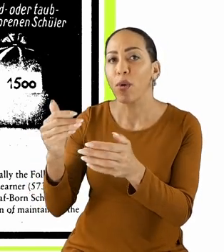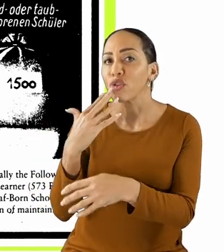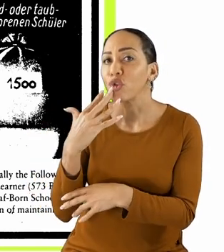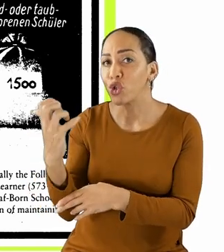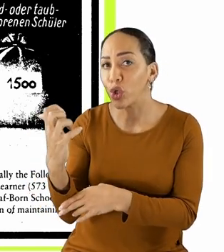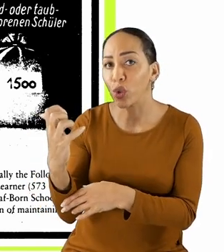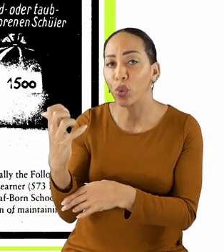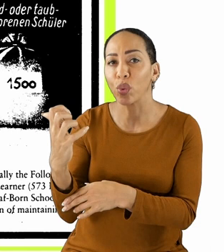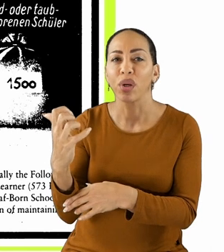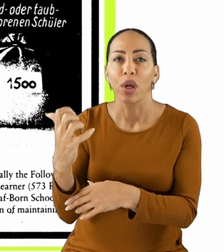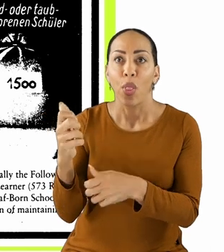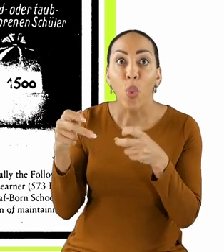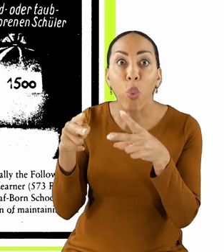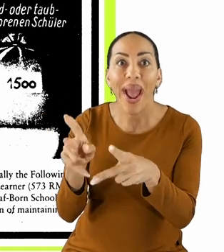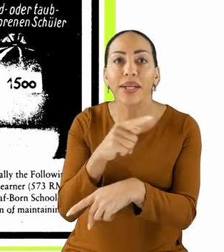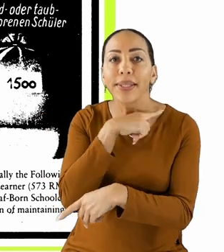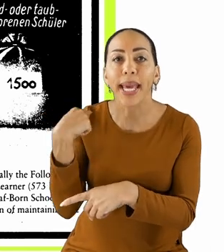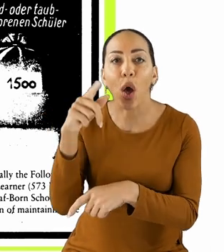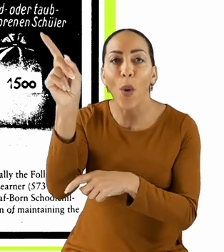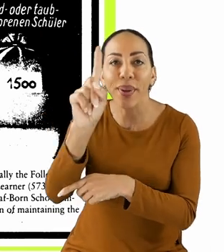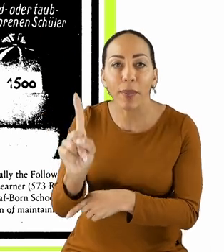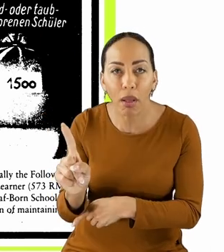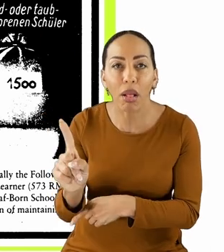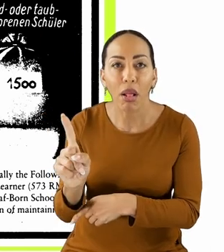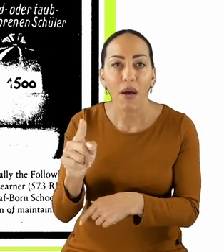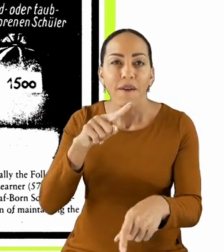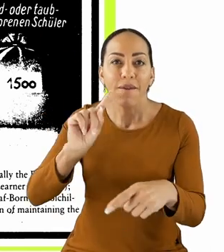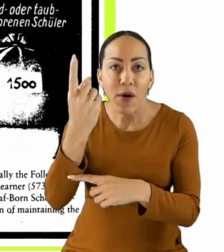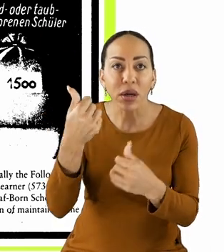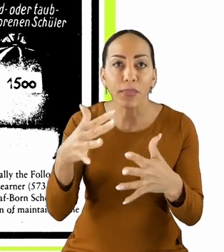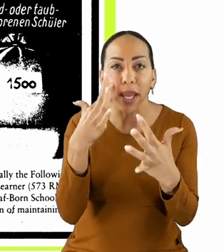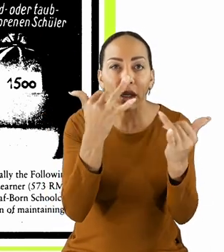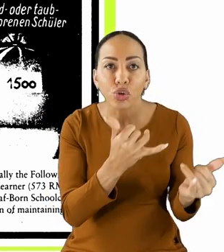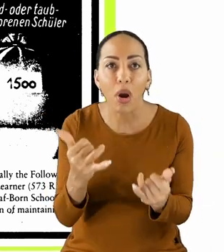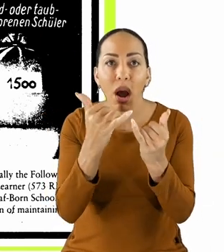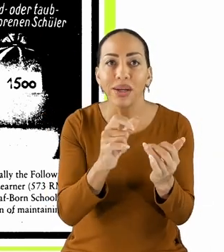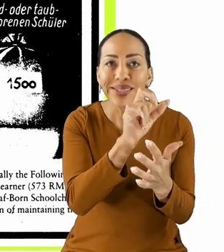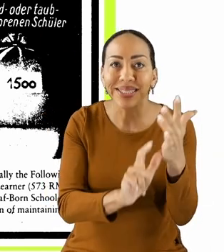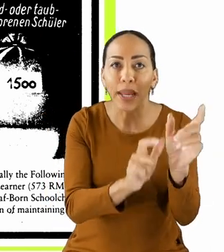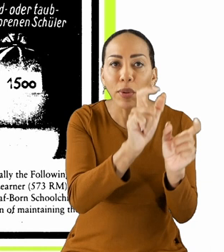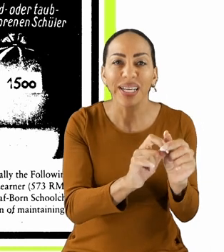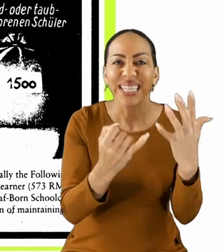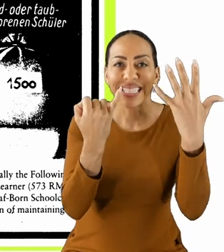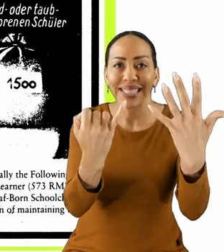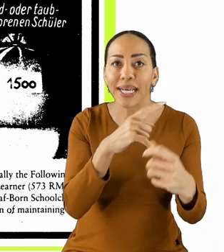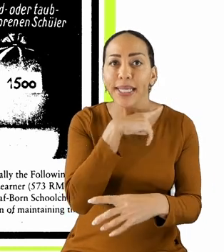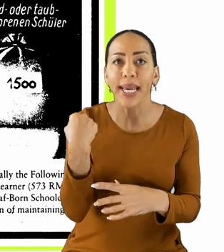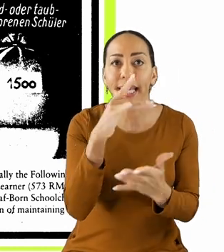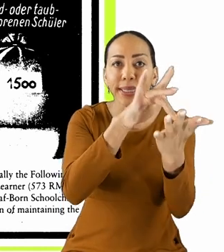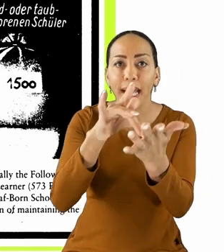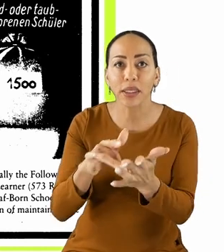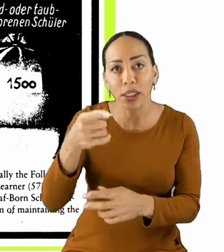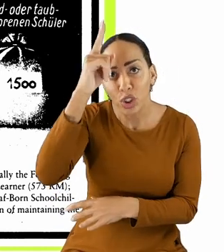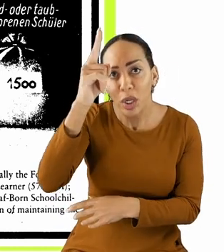to the Holocaust being applied to Jews, most of the methods that were used to exterminate on a mass basis were tried out